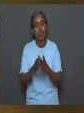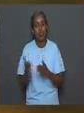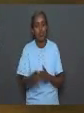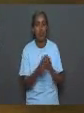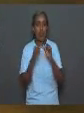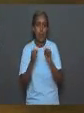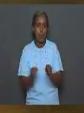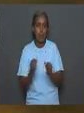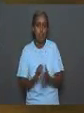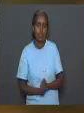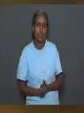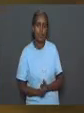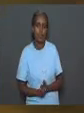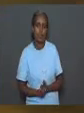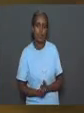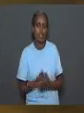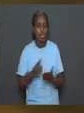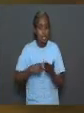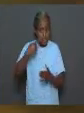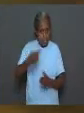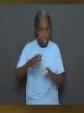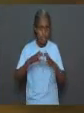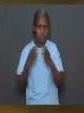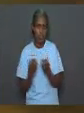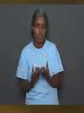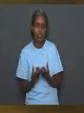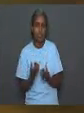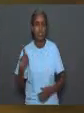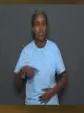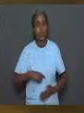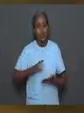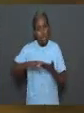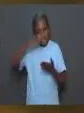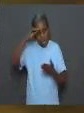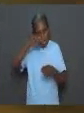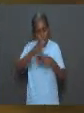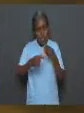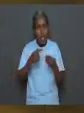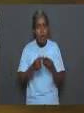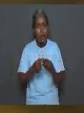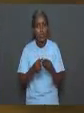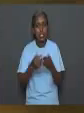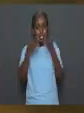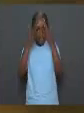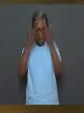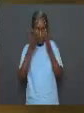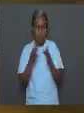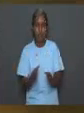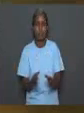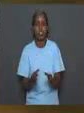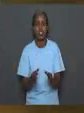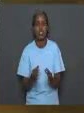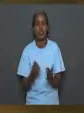probability. In the next class, we will be learning about the determination